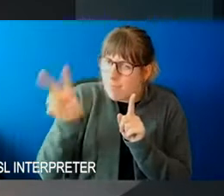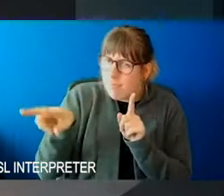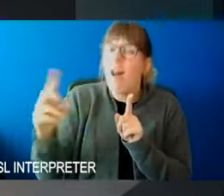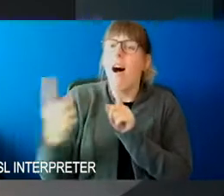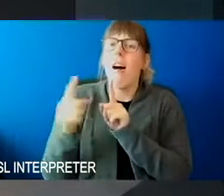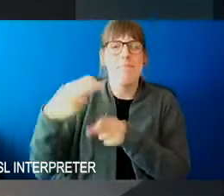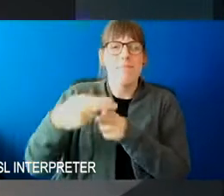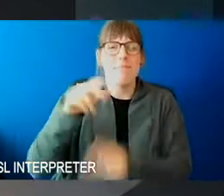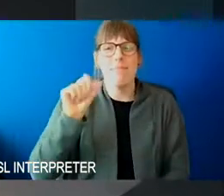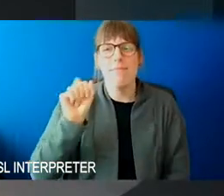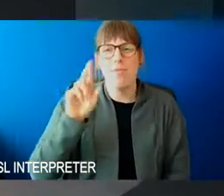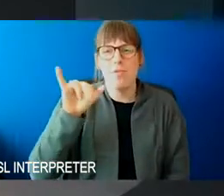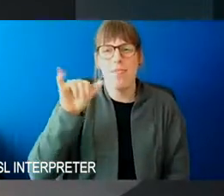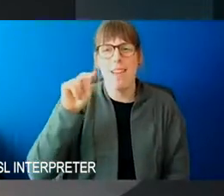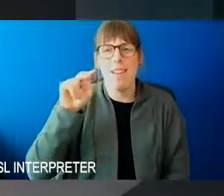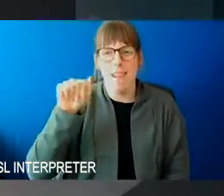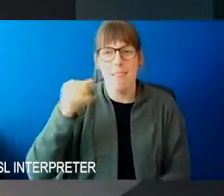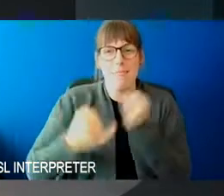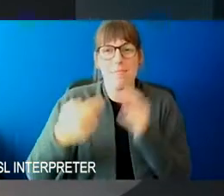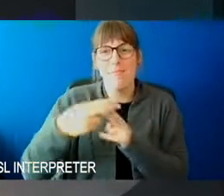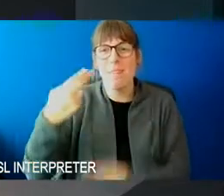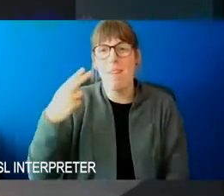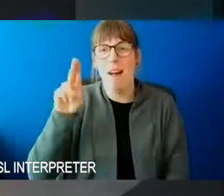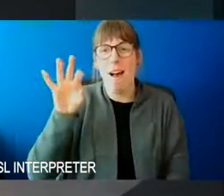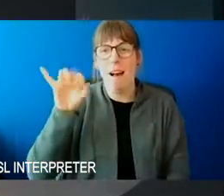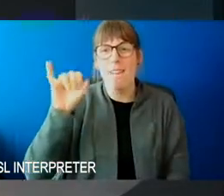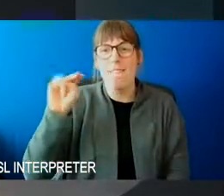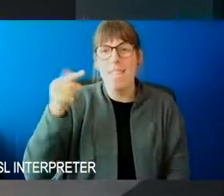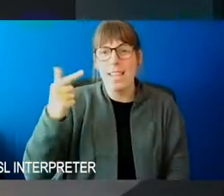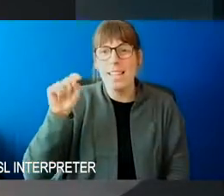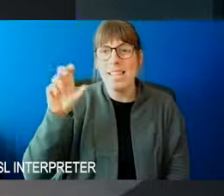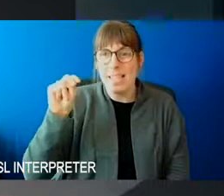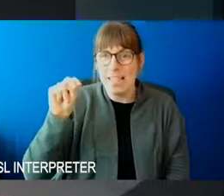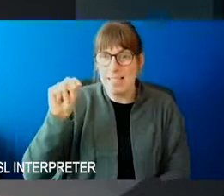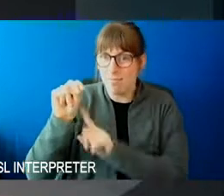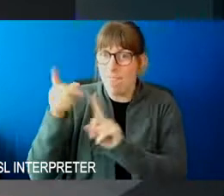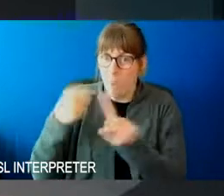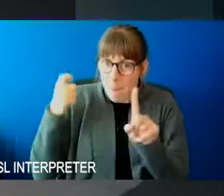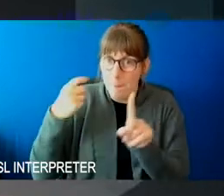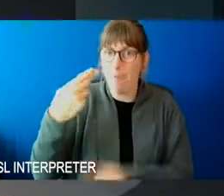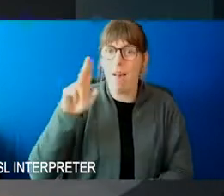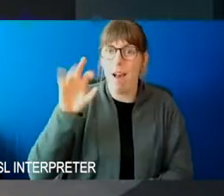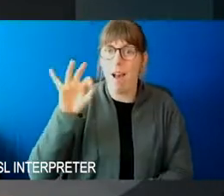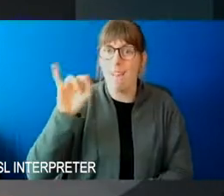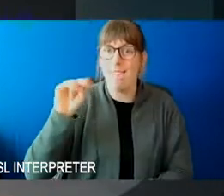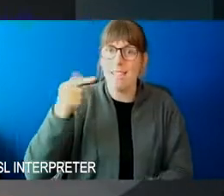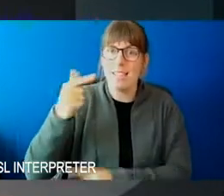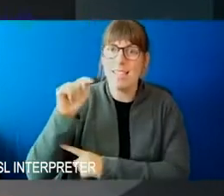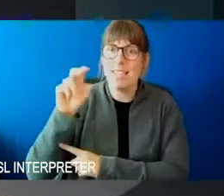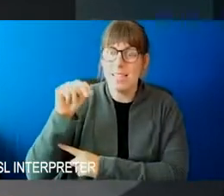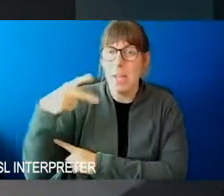familiar, and as I walked closer to her, I saw that it was Arianna Huffington of the Huffington Post